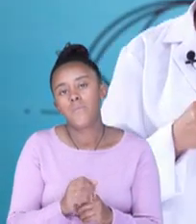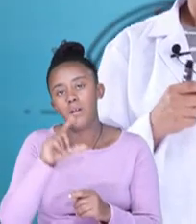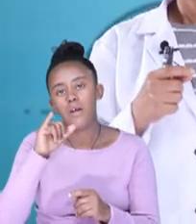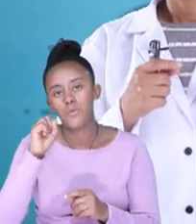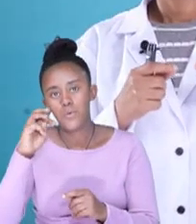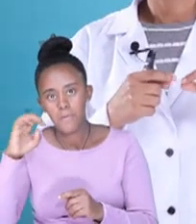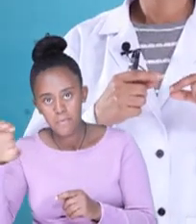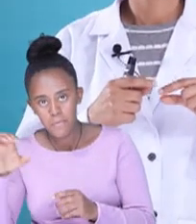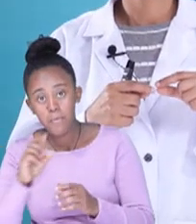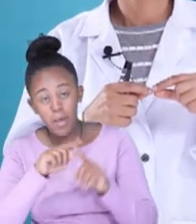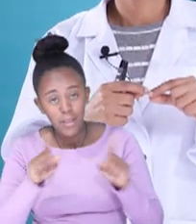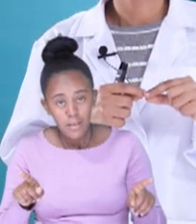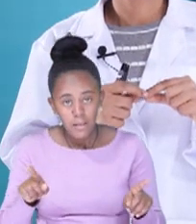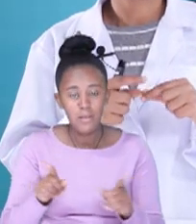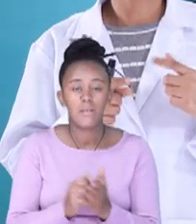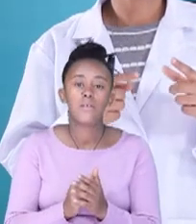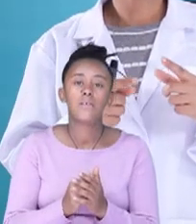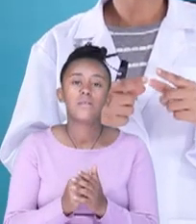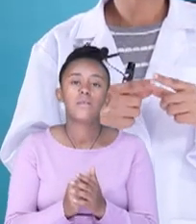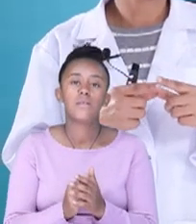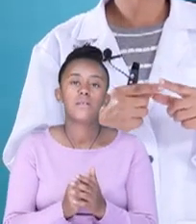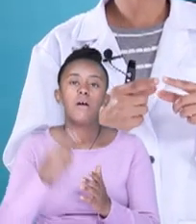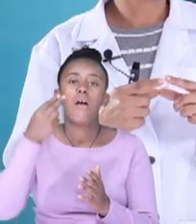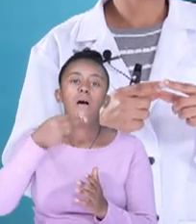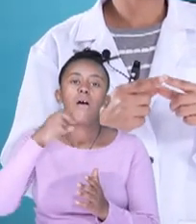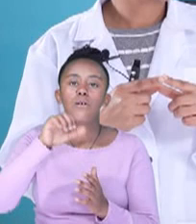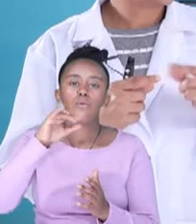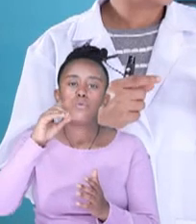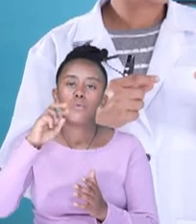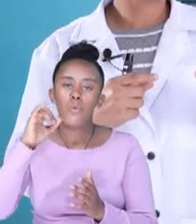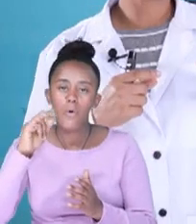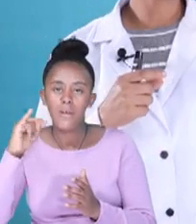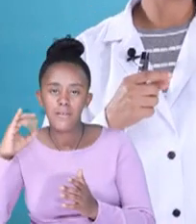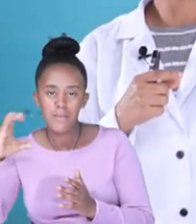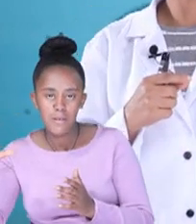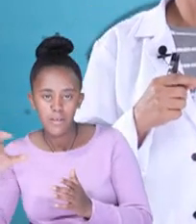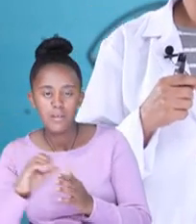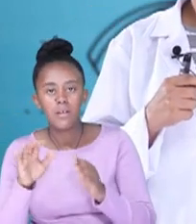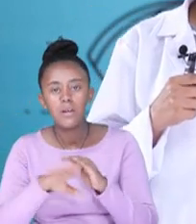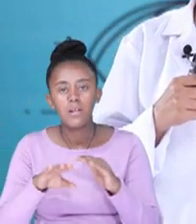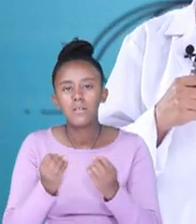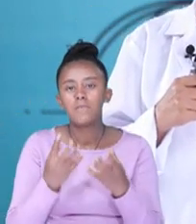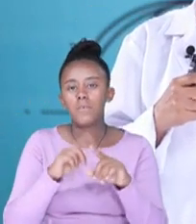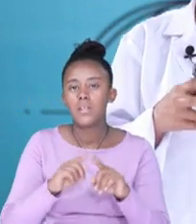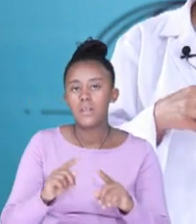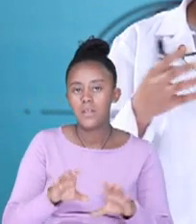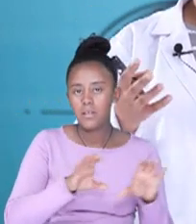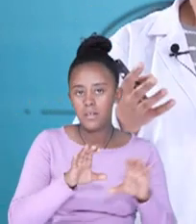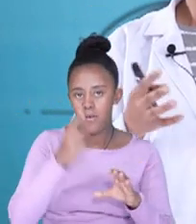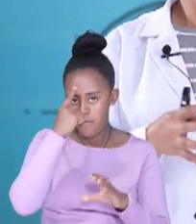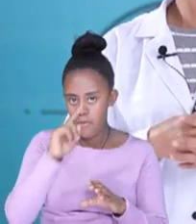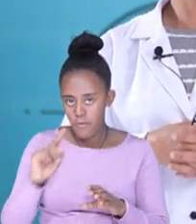lysosome. But the hydrolytic enzymes can undergo different reaction in cell